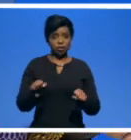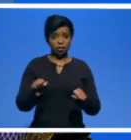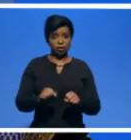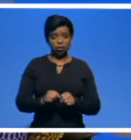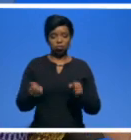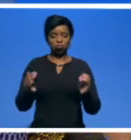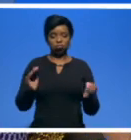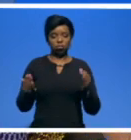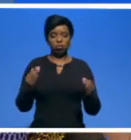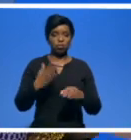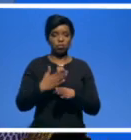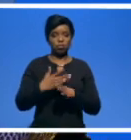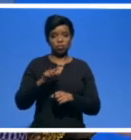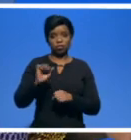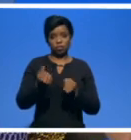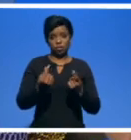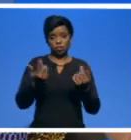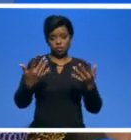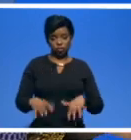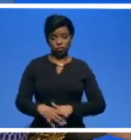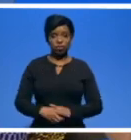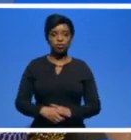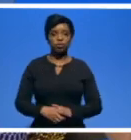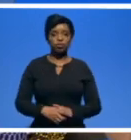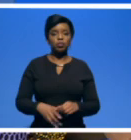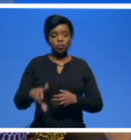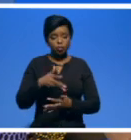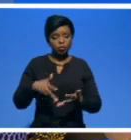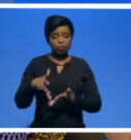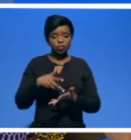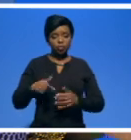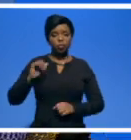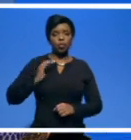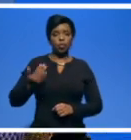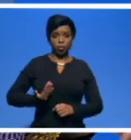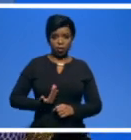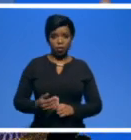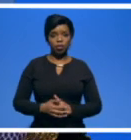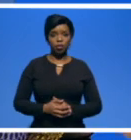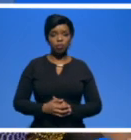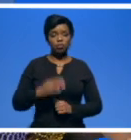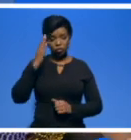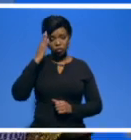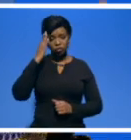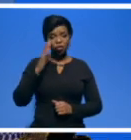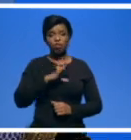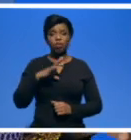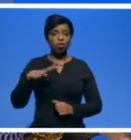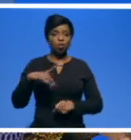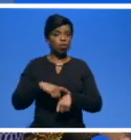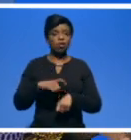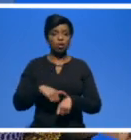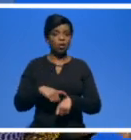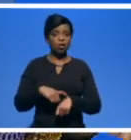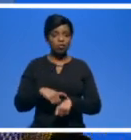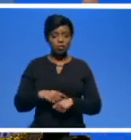mosebetsi ho yentse. Re bua ka basadi. Be leng hore for a very long time ba ntse ba sanke ka